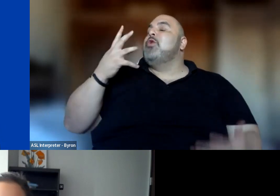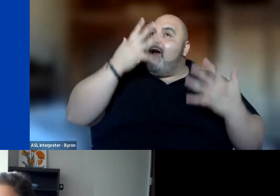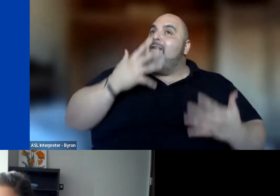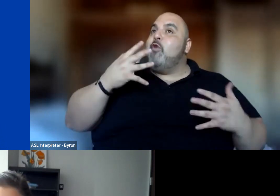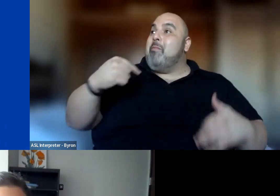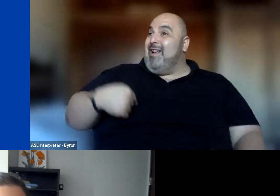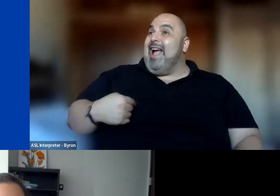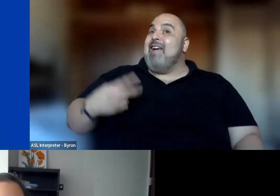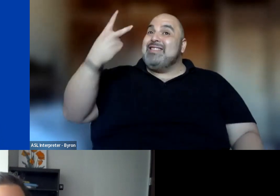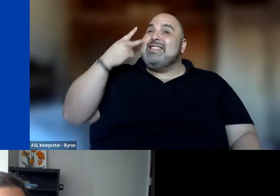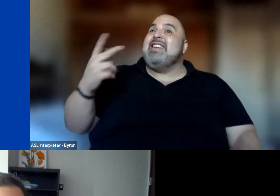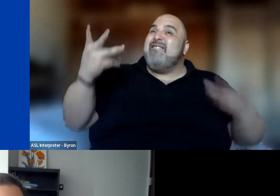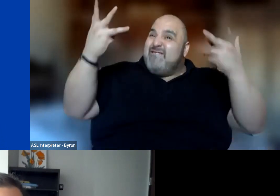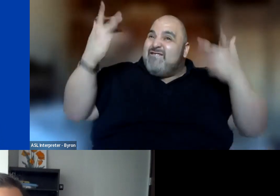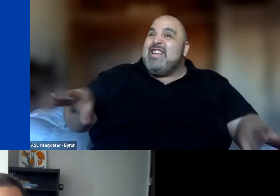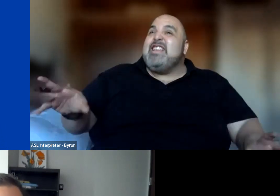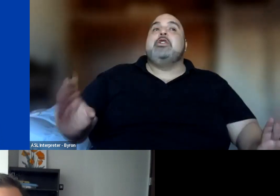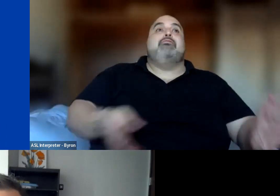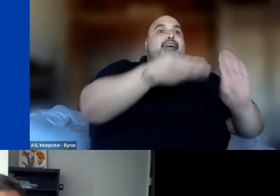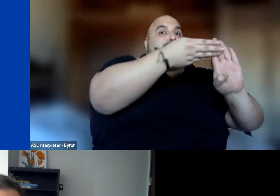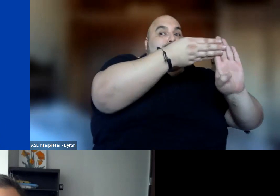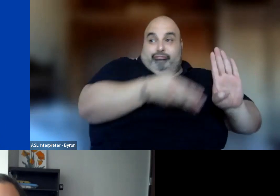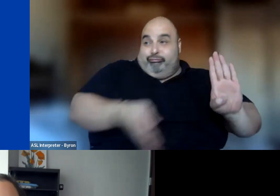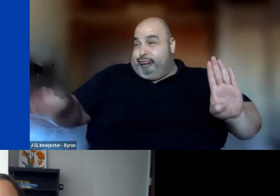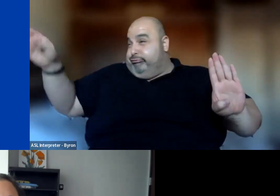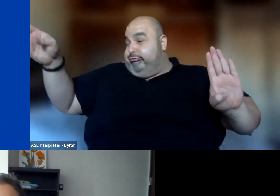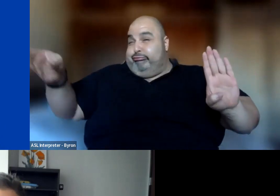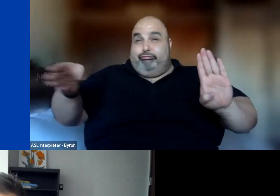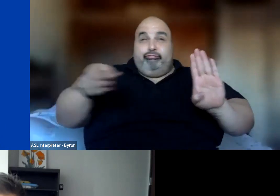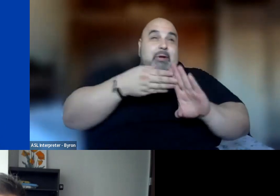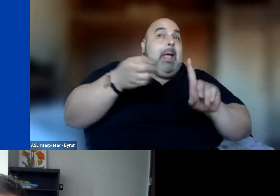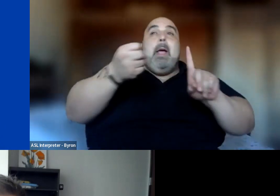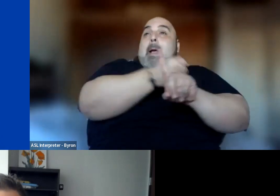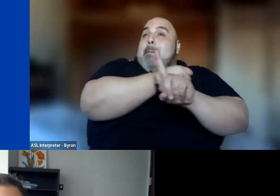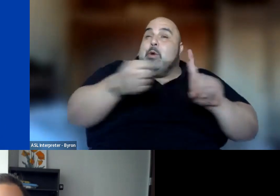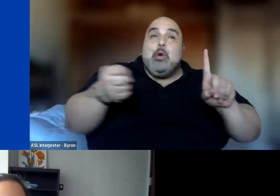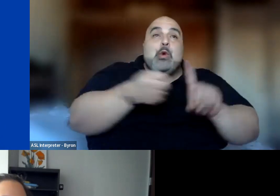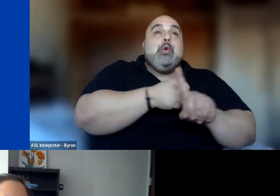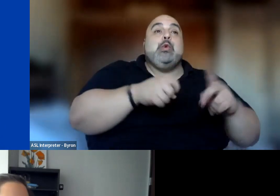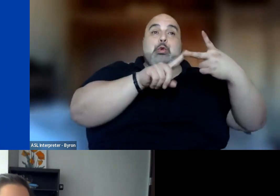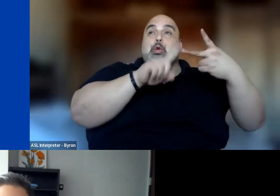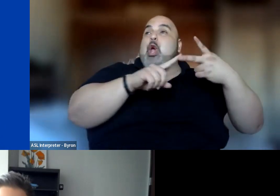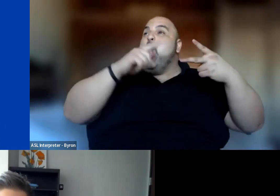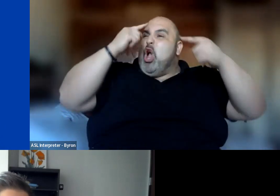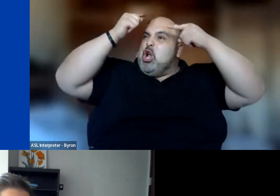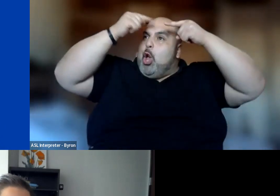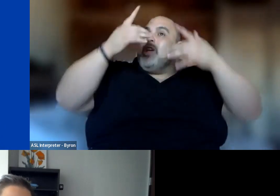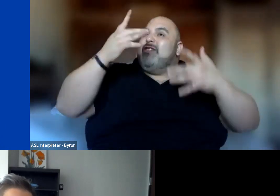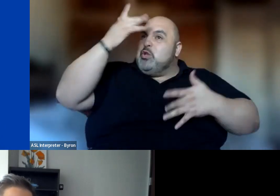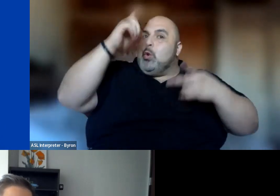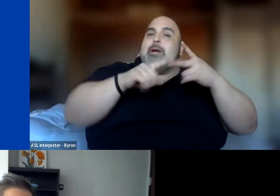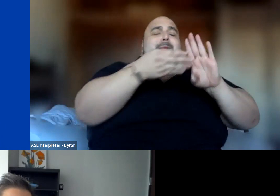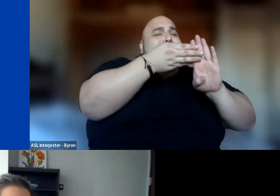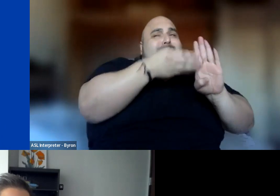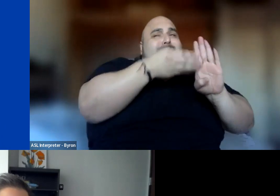seen large spectrums of different types of abuse over my career, large spectrums of cognitive disorders from early